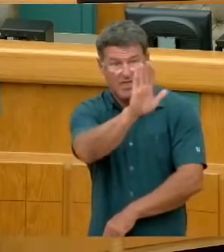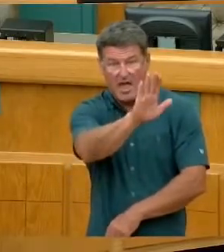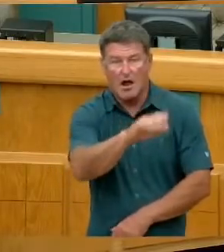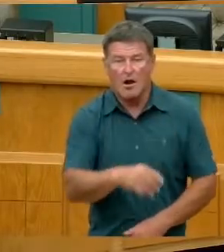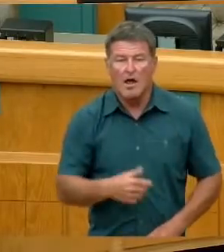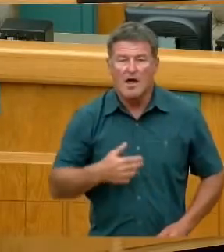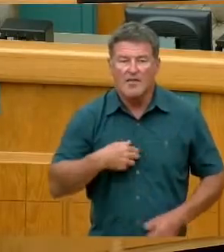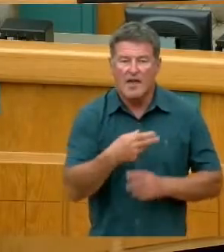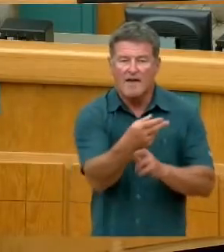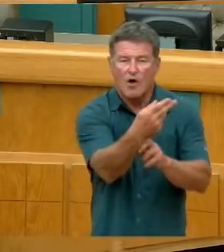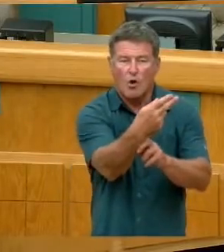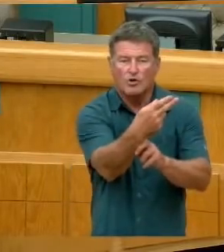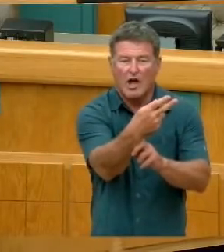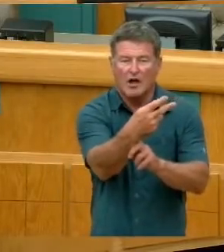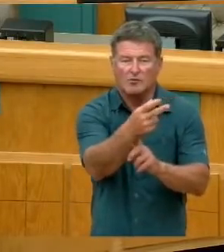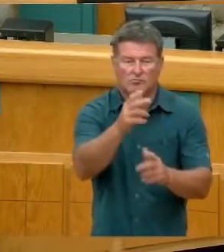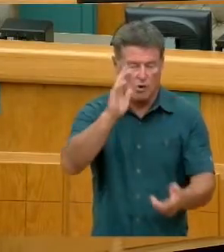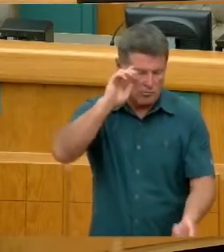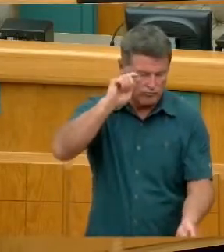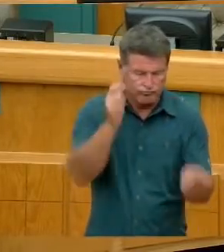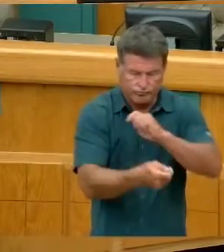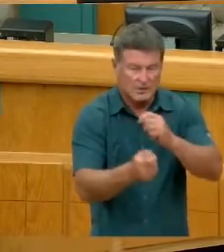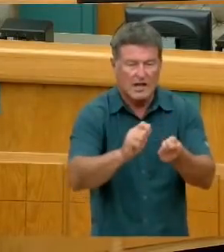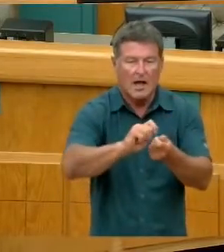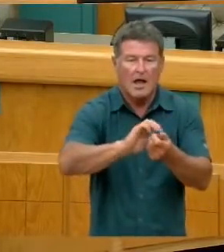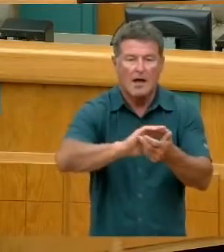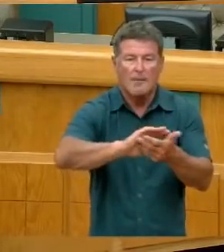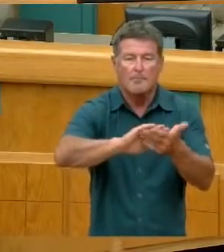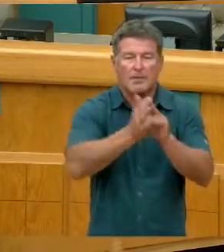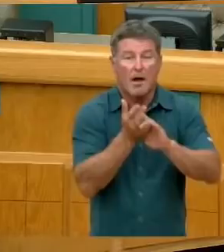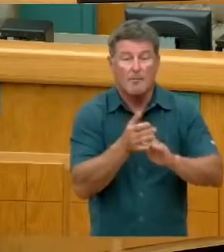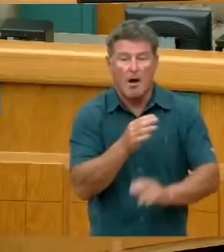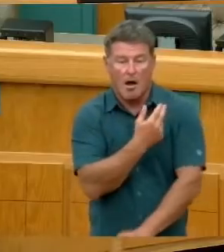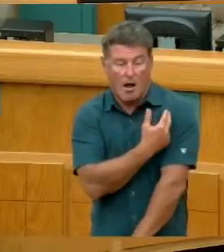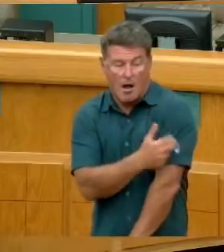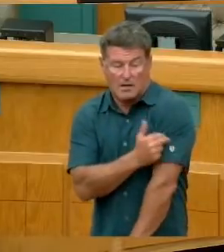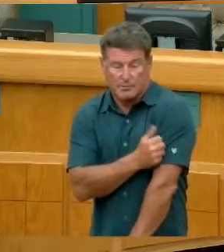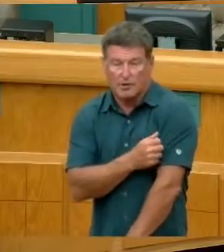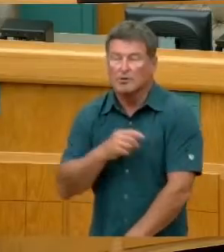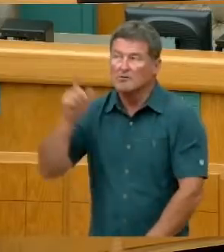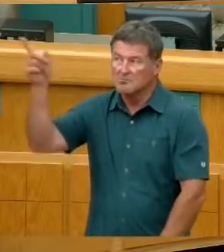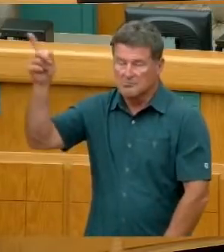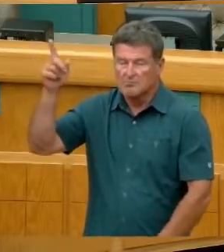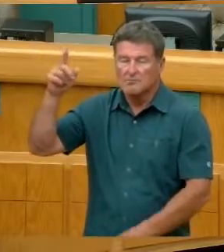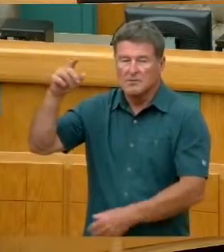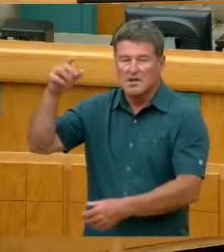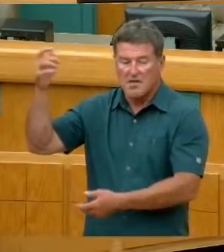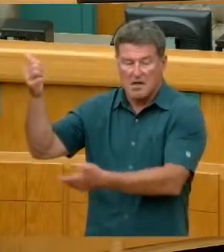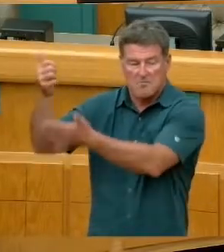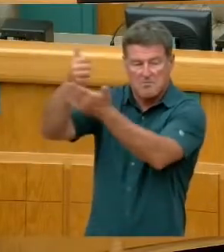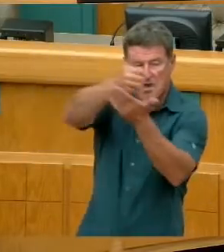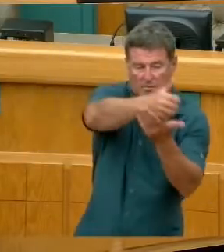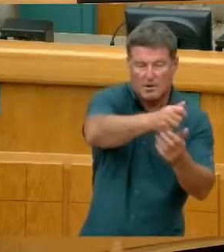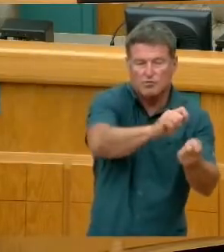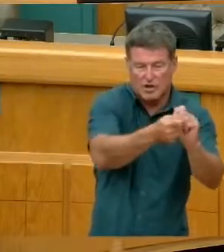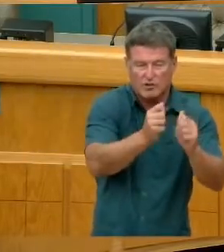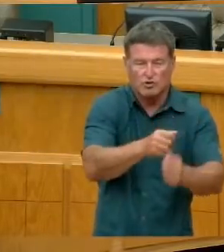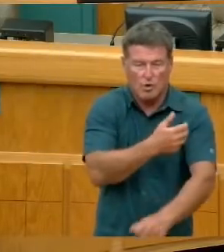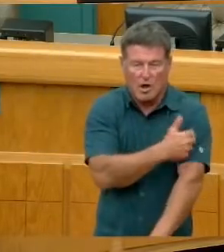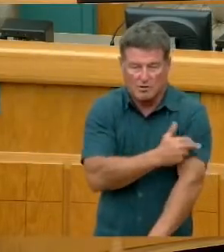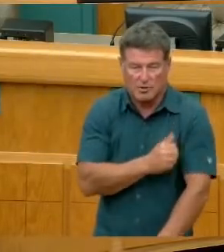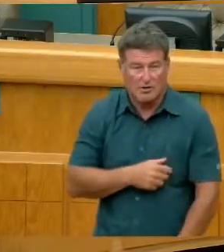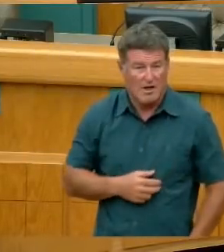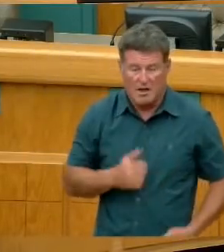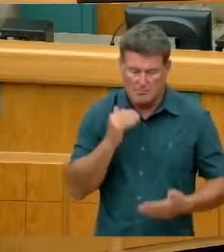entire hospital to alleviate the strain on the healthcare system there with support from the DOD. And there's many other task forces